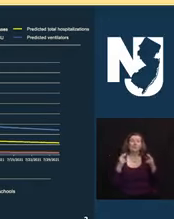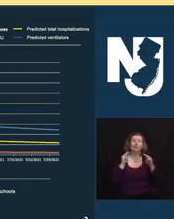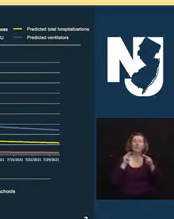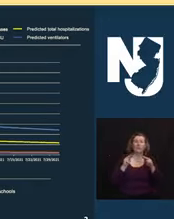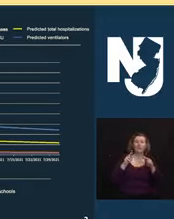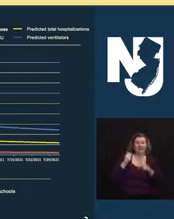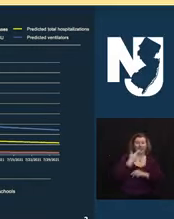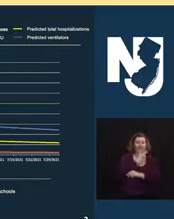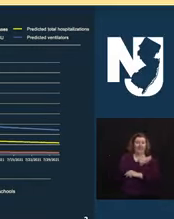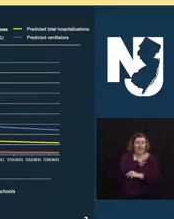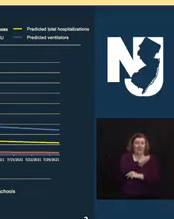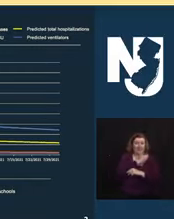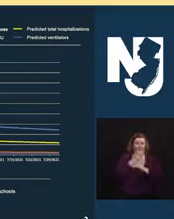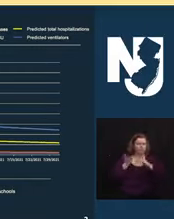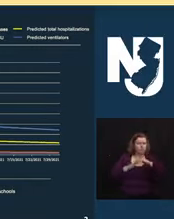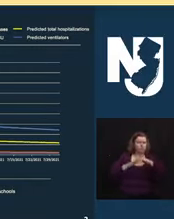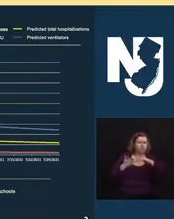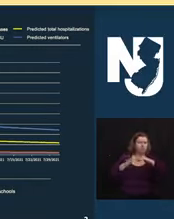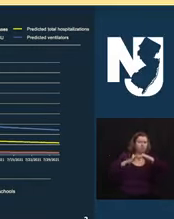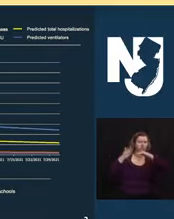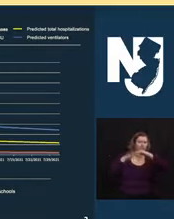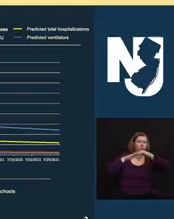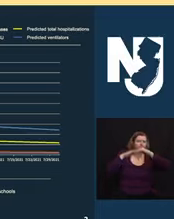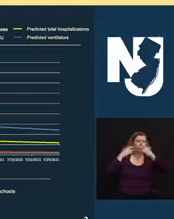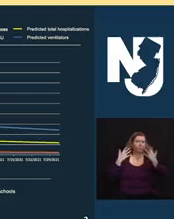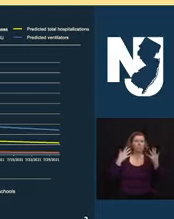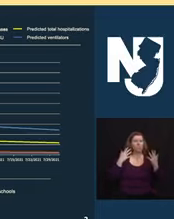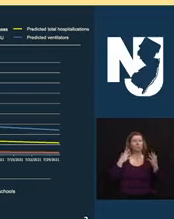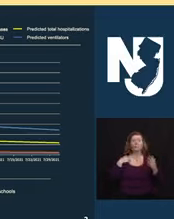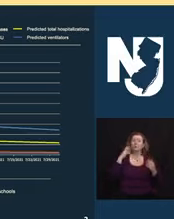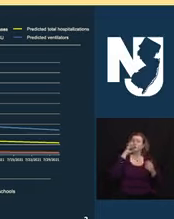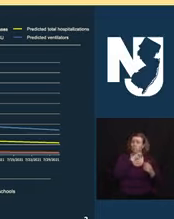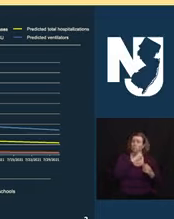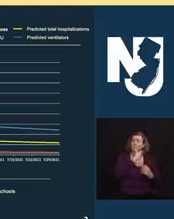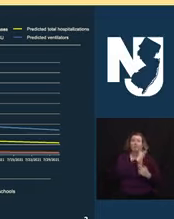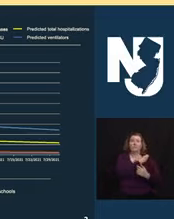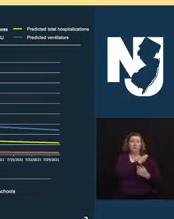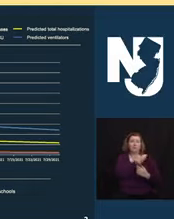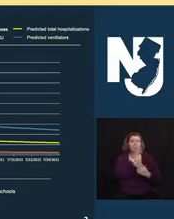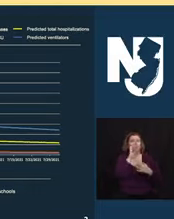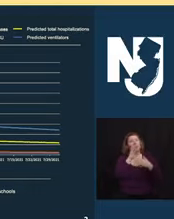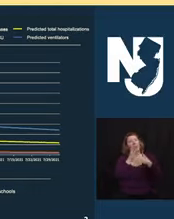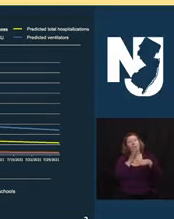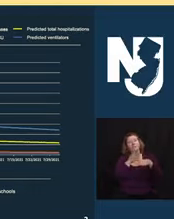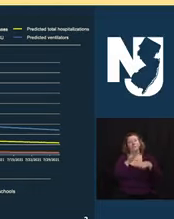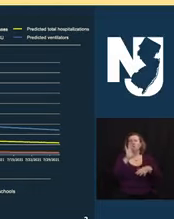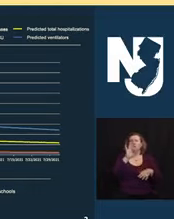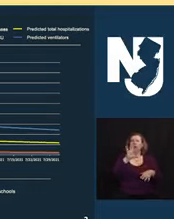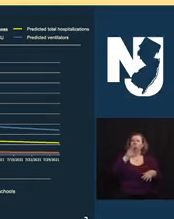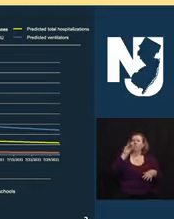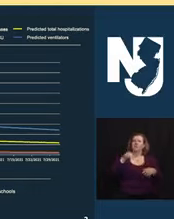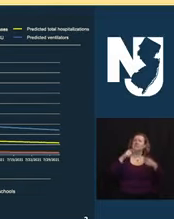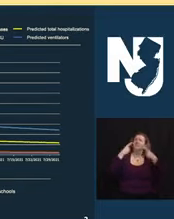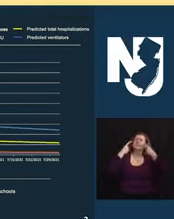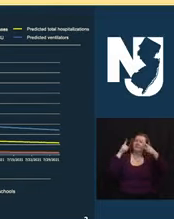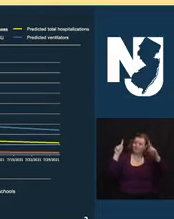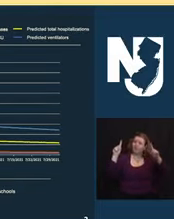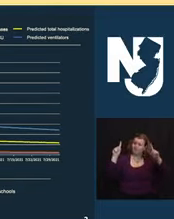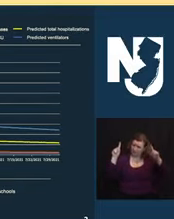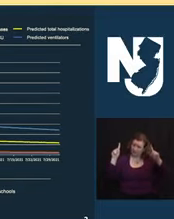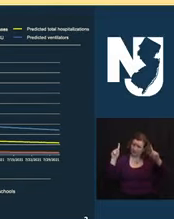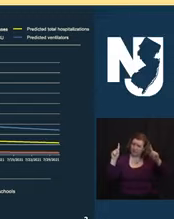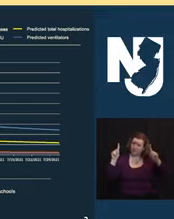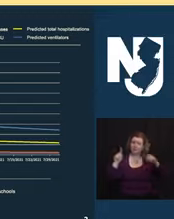statewide and also assumes that the vaccines in our arsenal will average 95% in their efficacy against